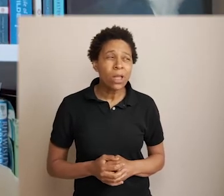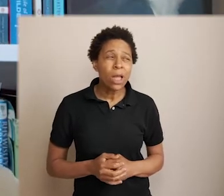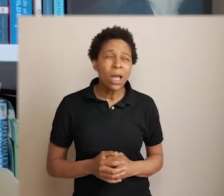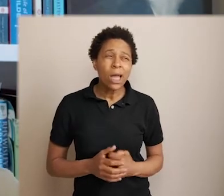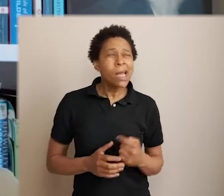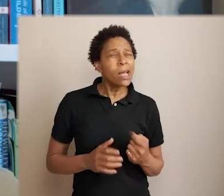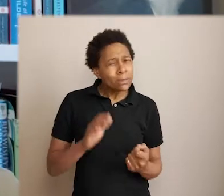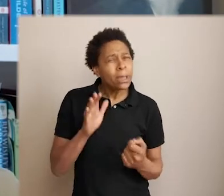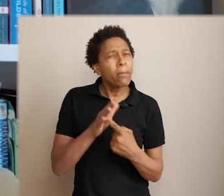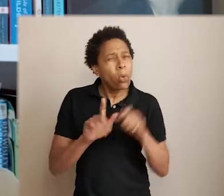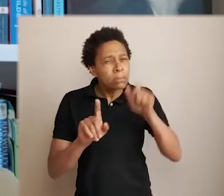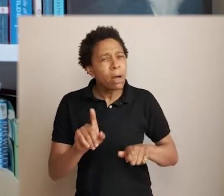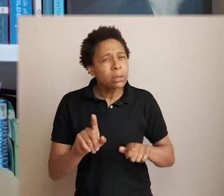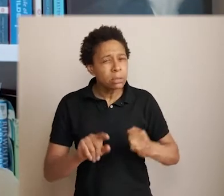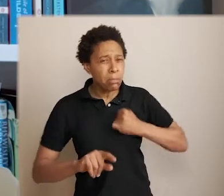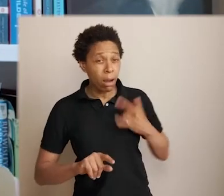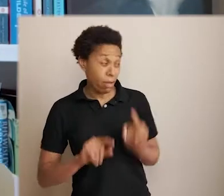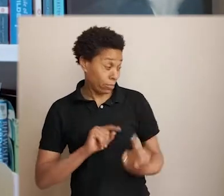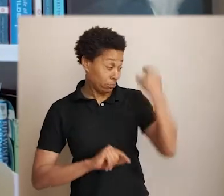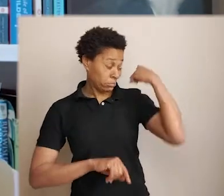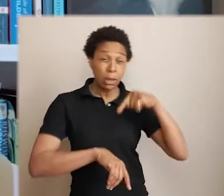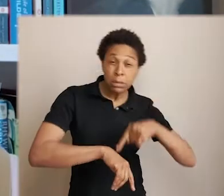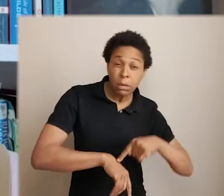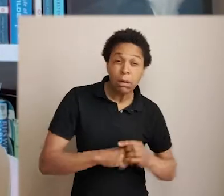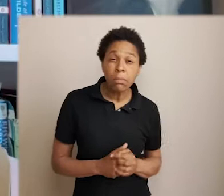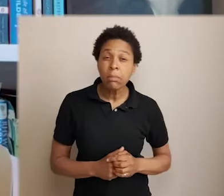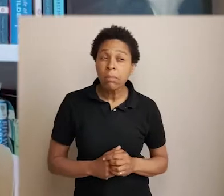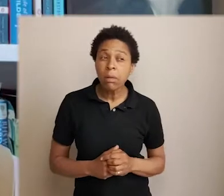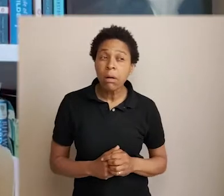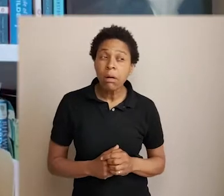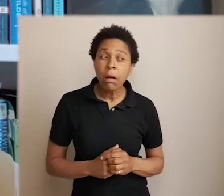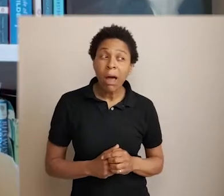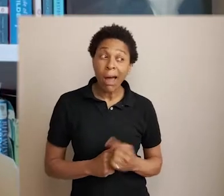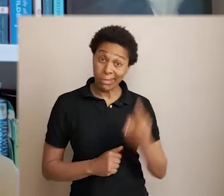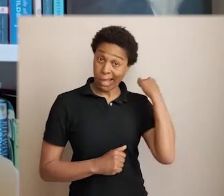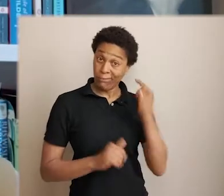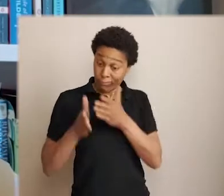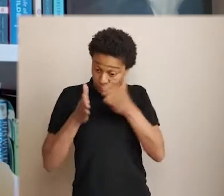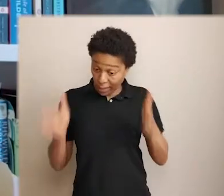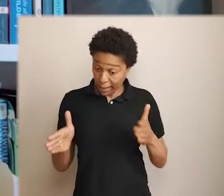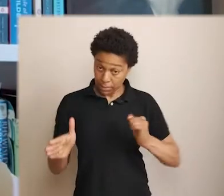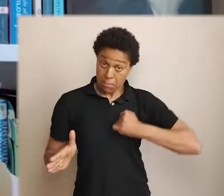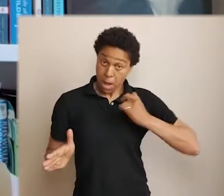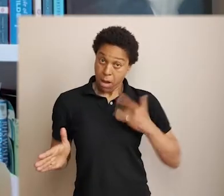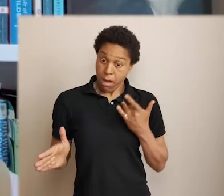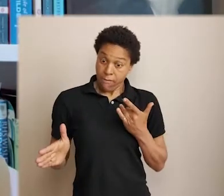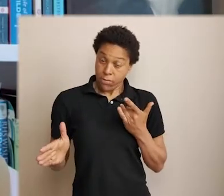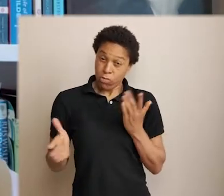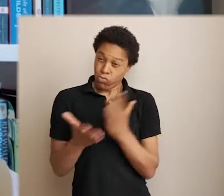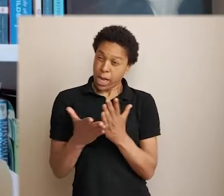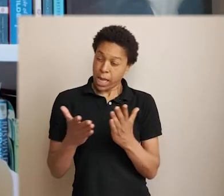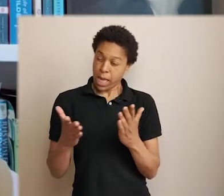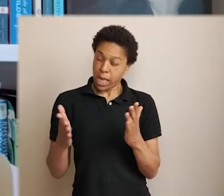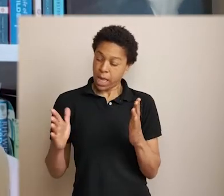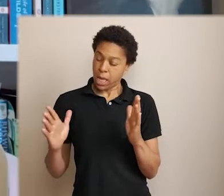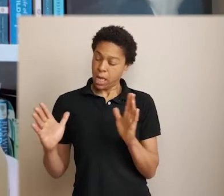He was a very important person in my life at that time, has sort of coloured that period of my life. And